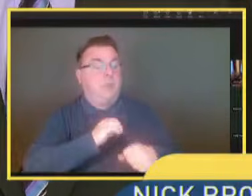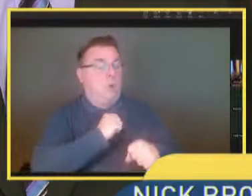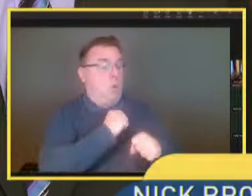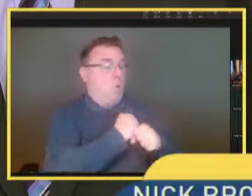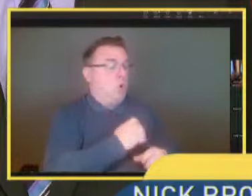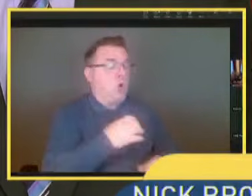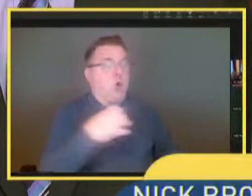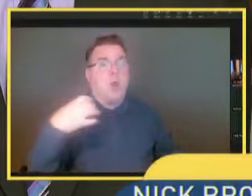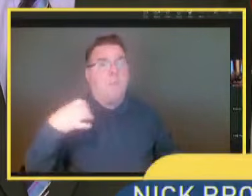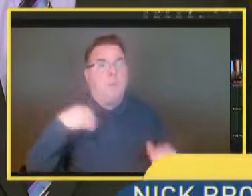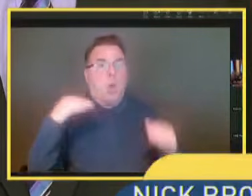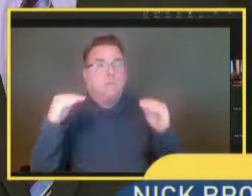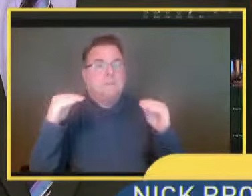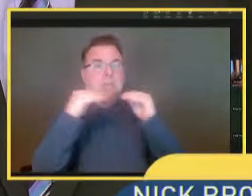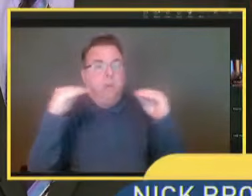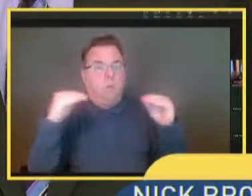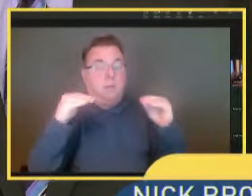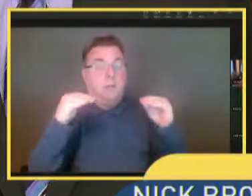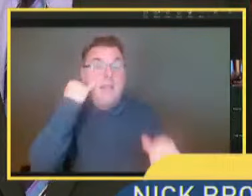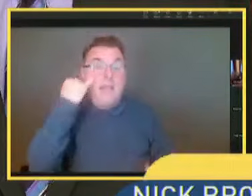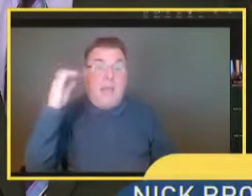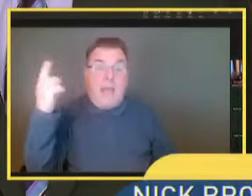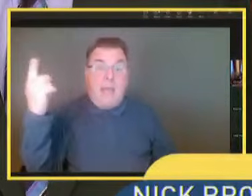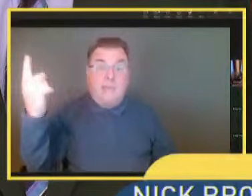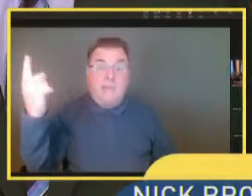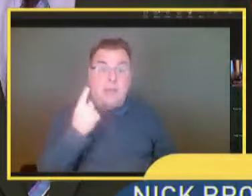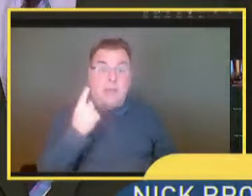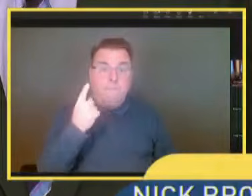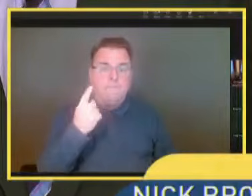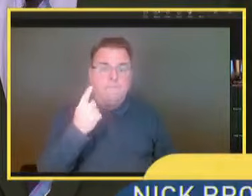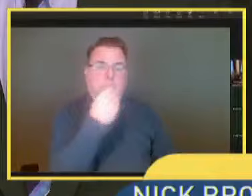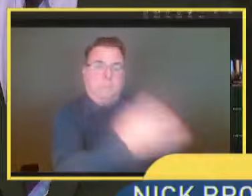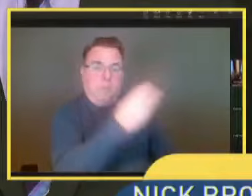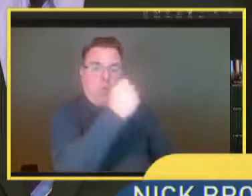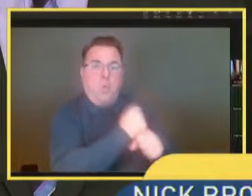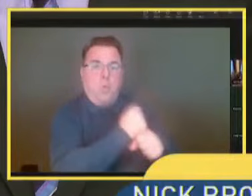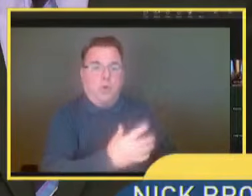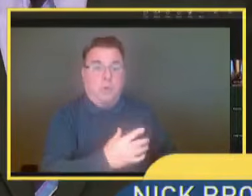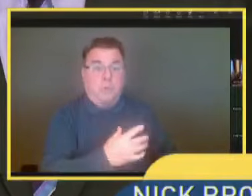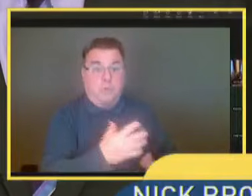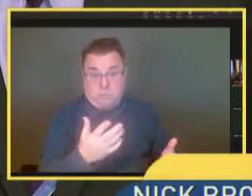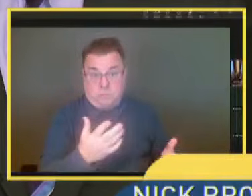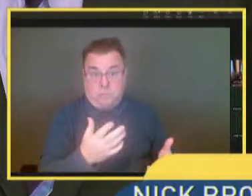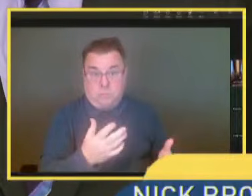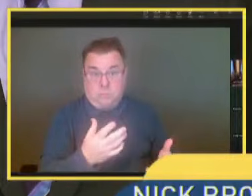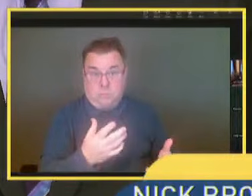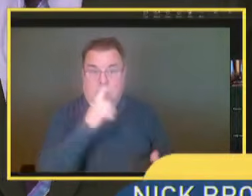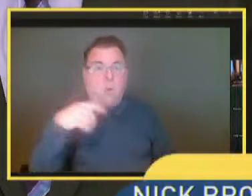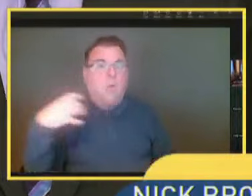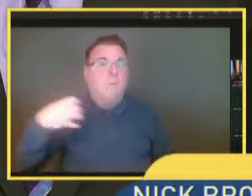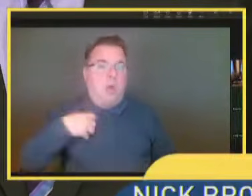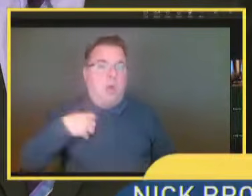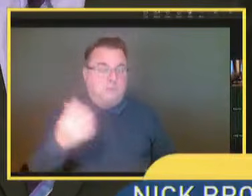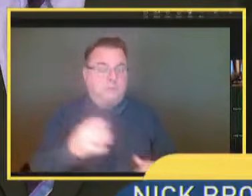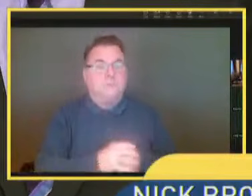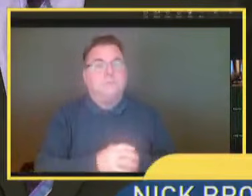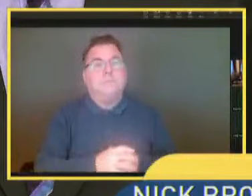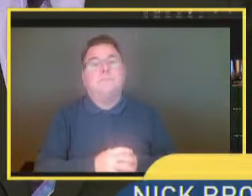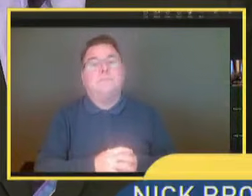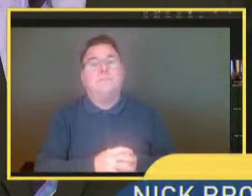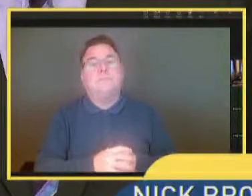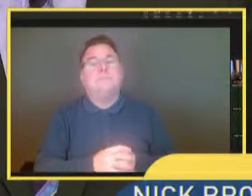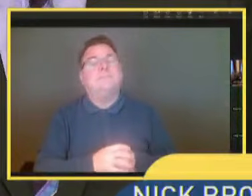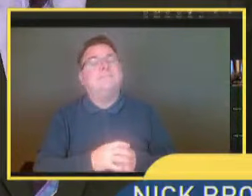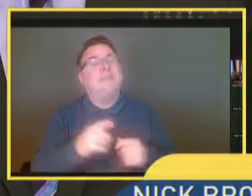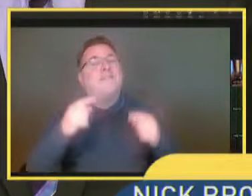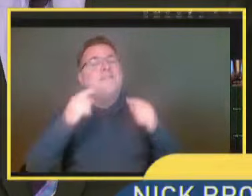give them notice of when ICE comes to their workplace to try to raid their workplaces. Perhaps Thurgood Marshall put it best